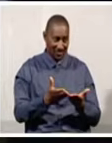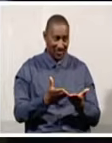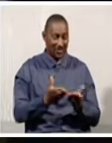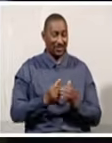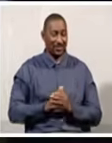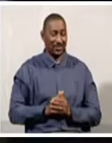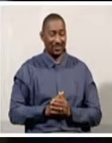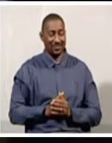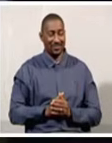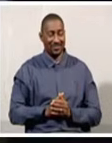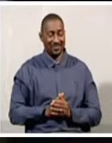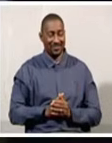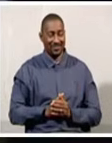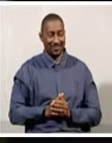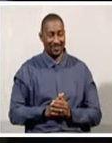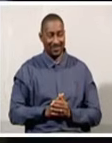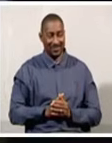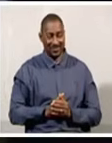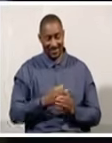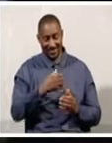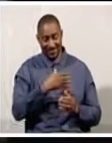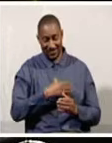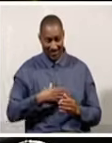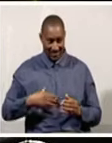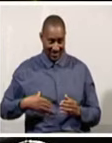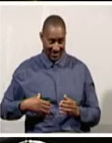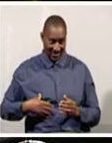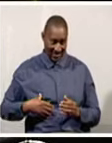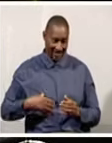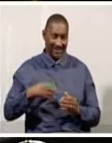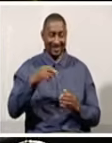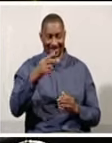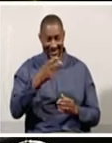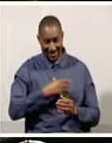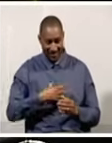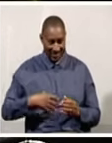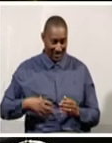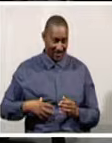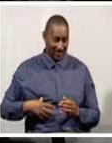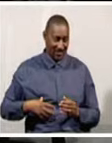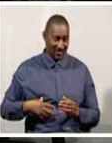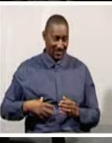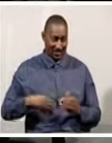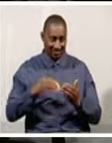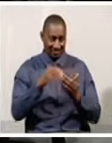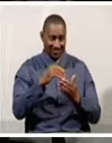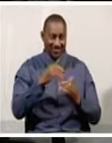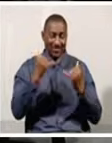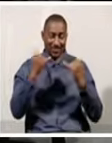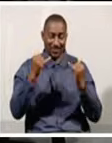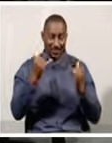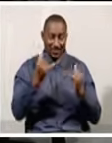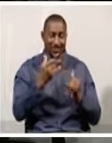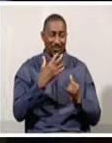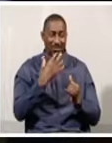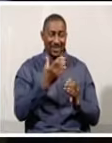starts with Your Excellency, President Hage Geingob. She goes on to the Vice President, and you know, she acknowledges all the